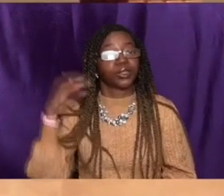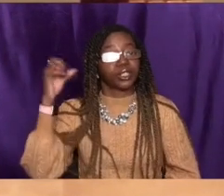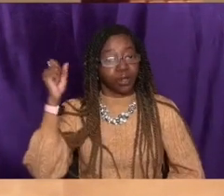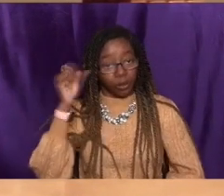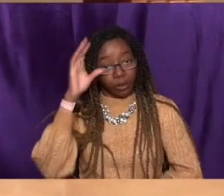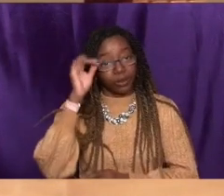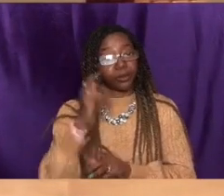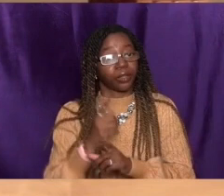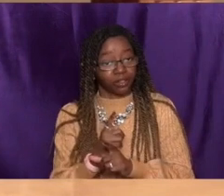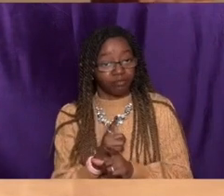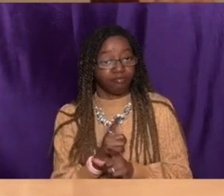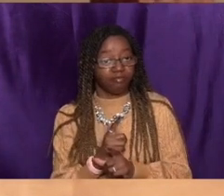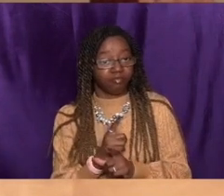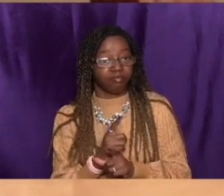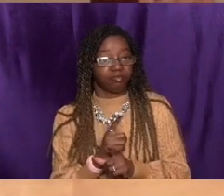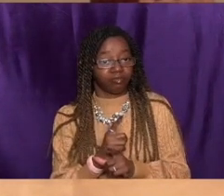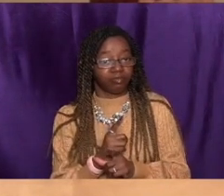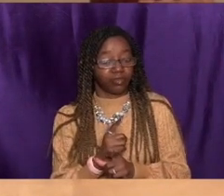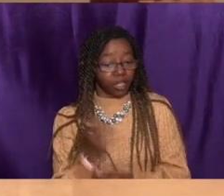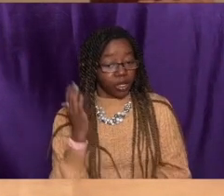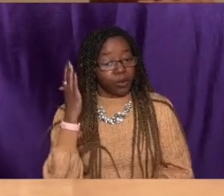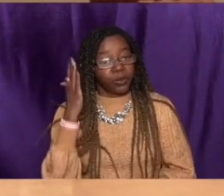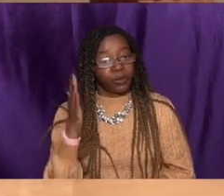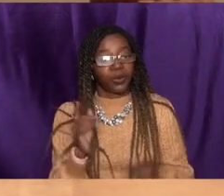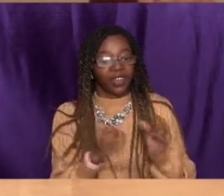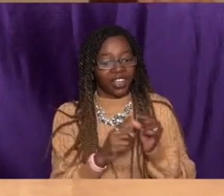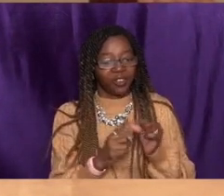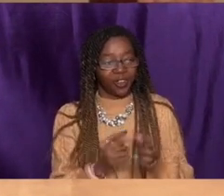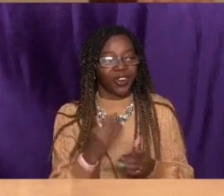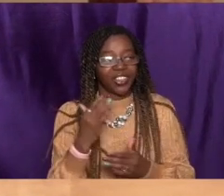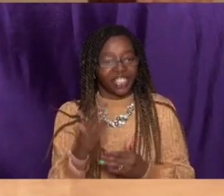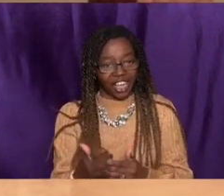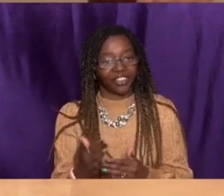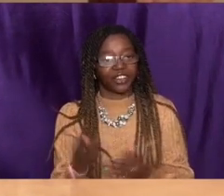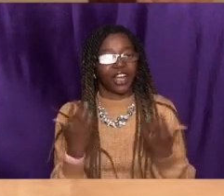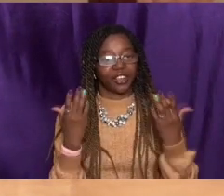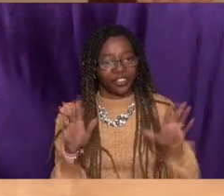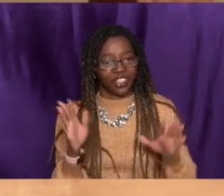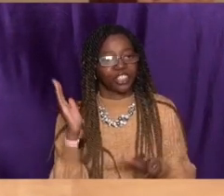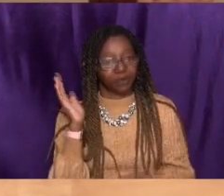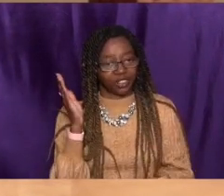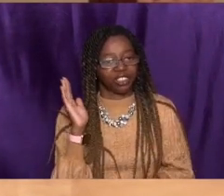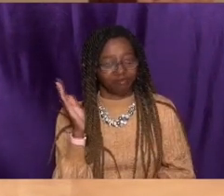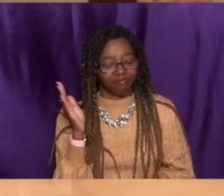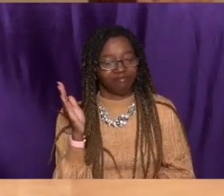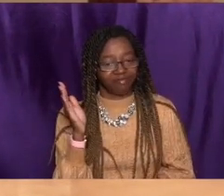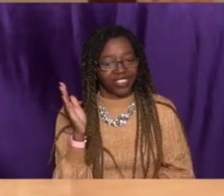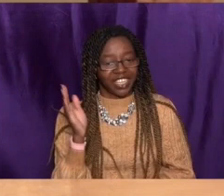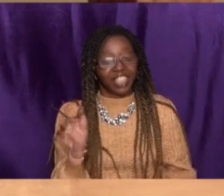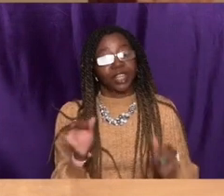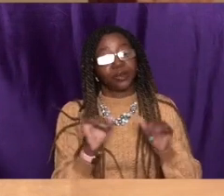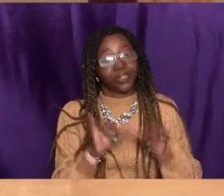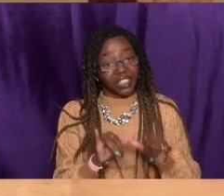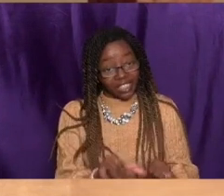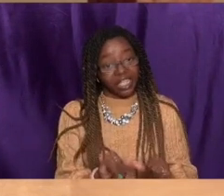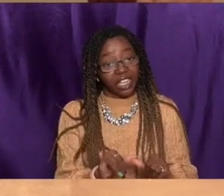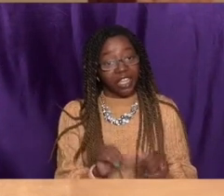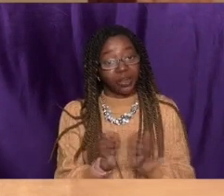brother, but we will have words after the service that will remain between